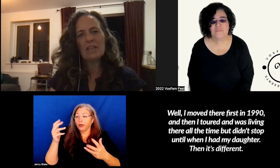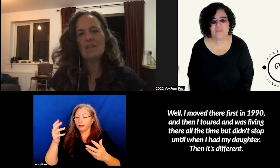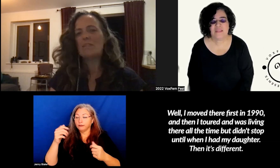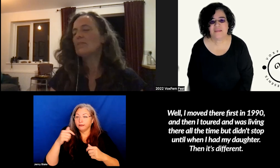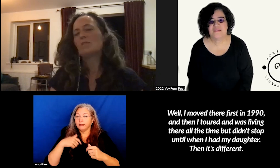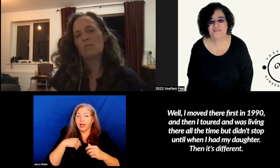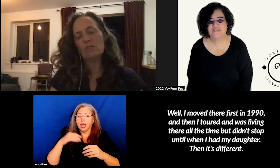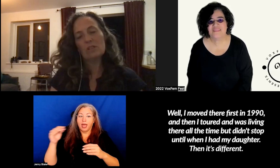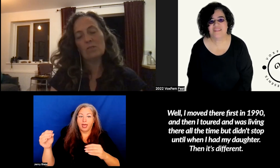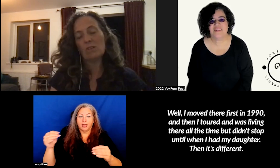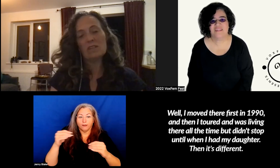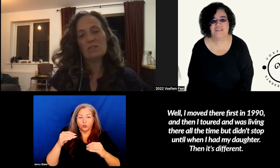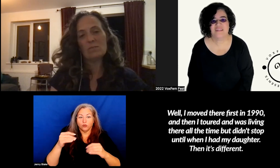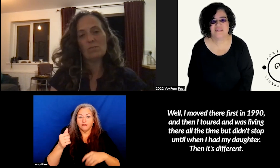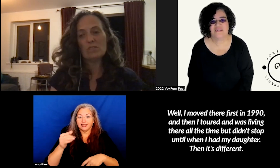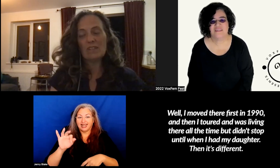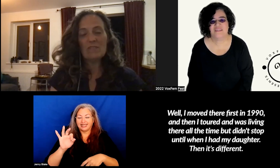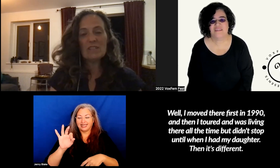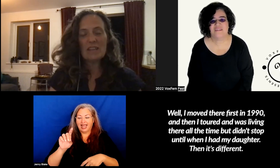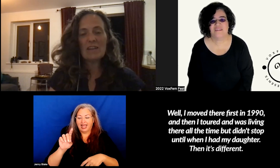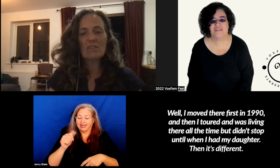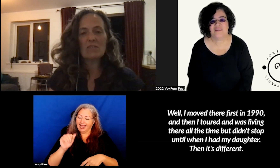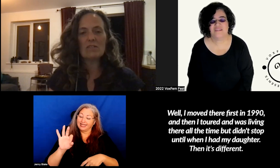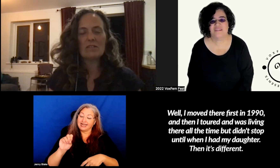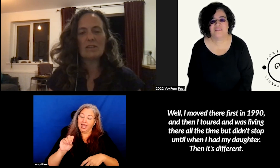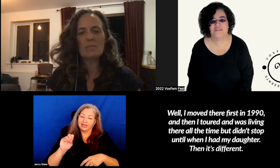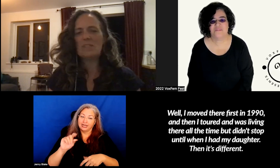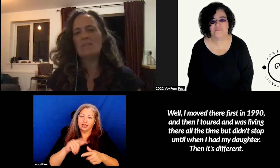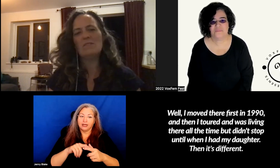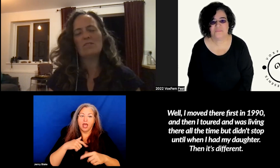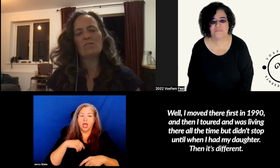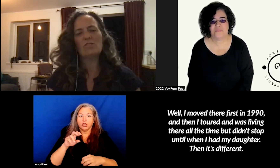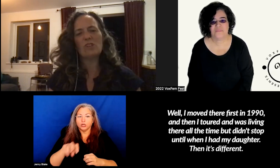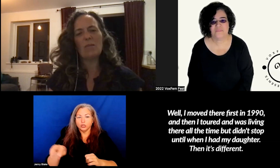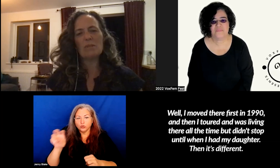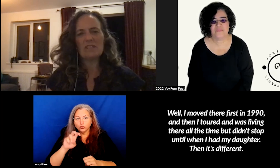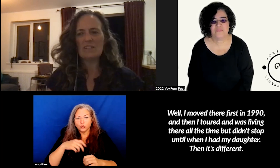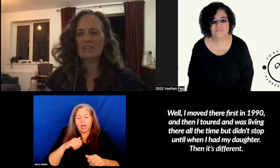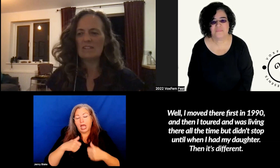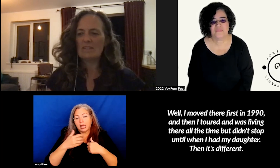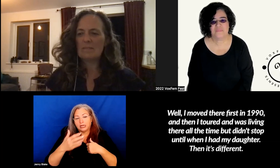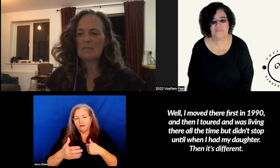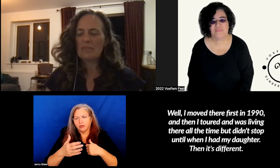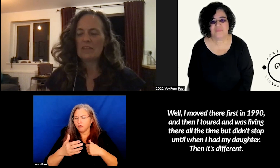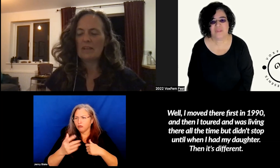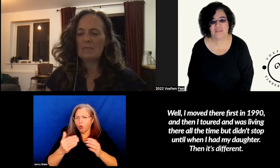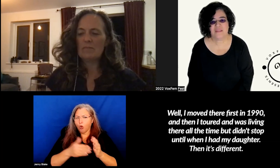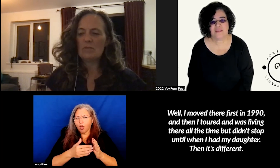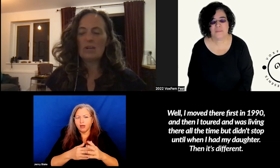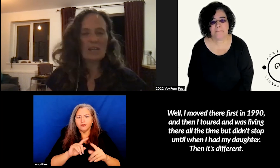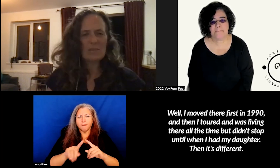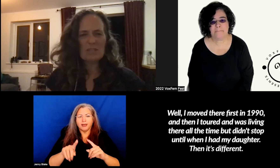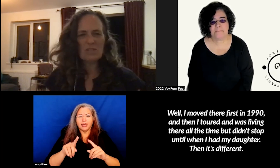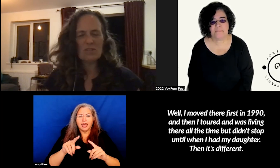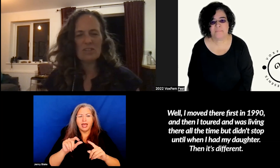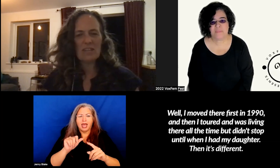And then I toured and was living there all the time, but didn't stop until